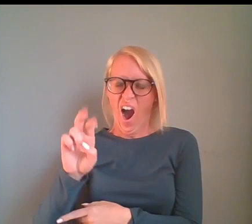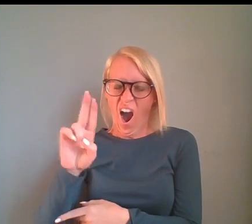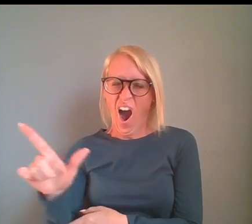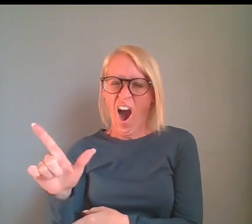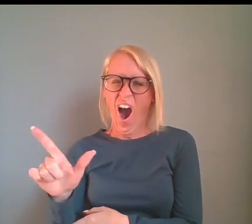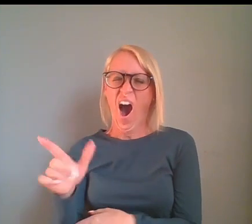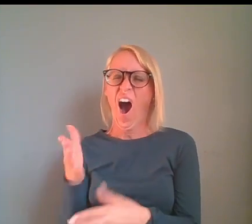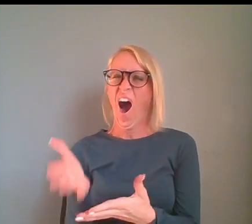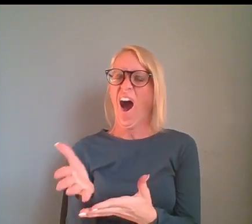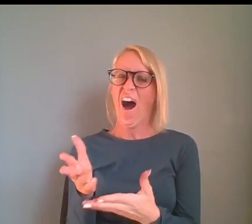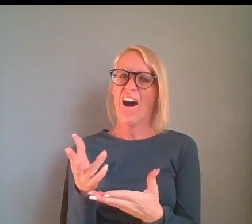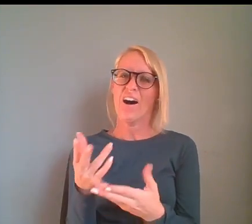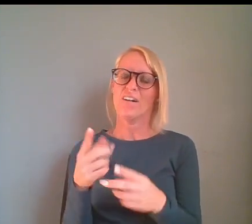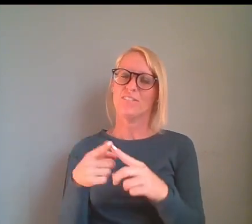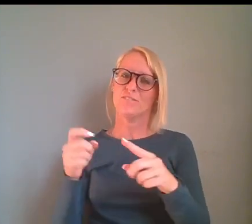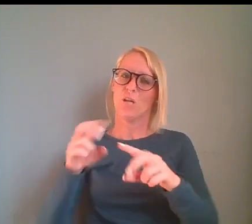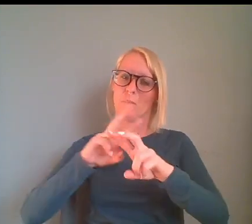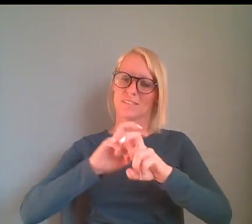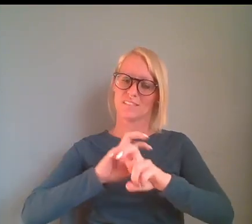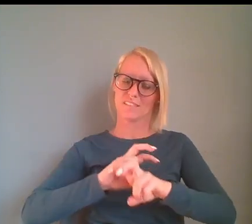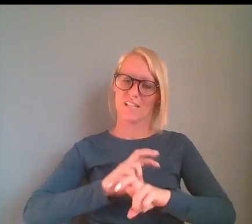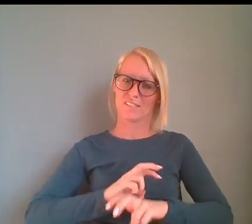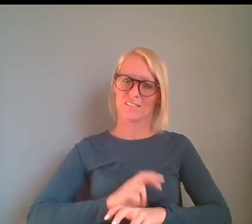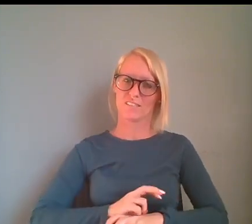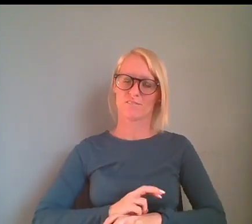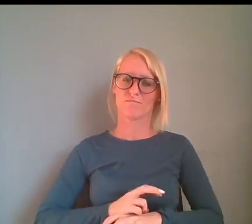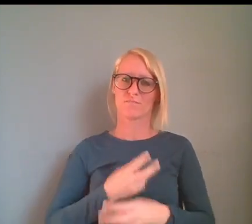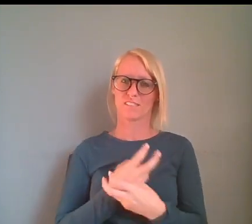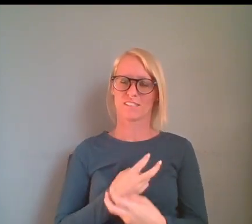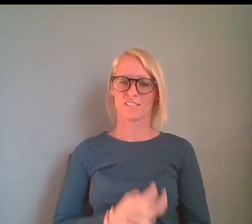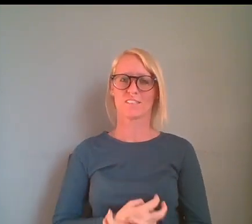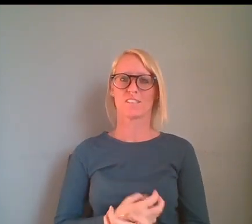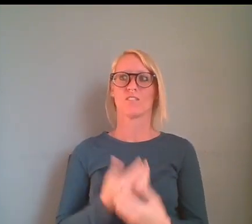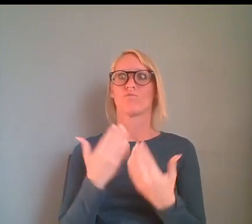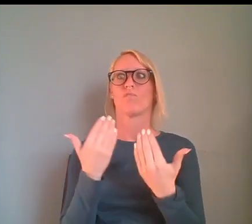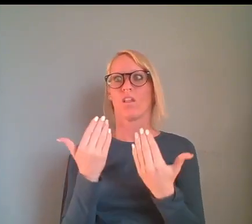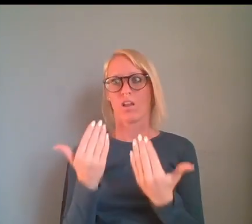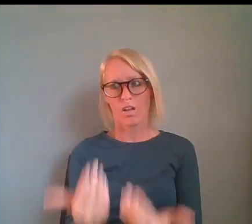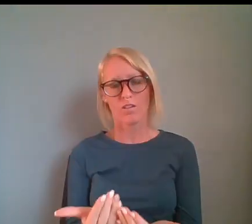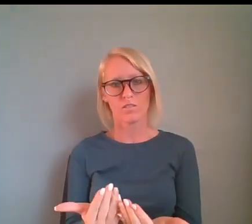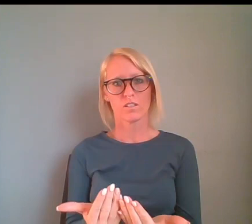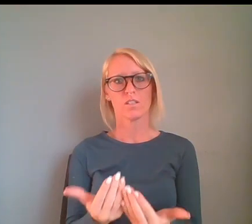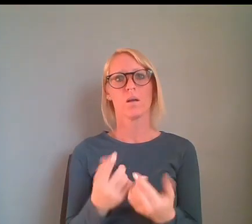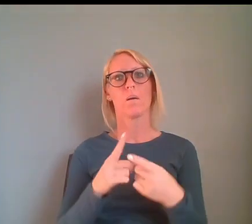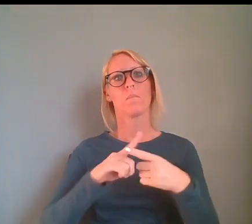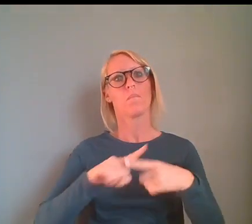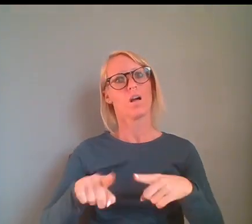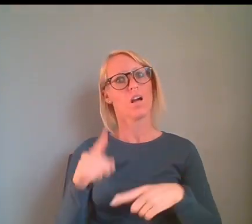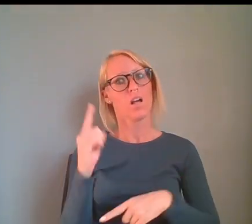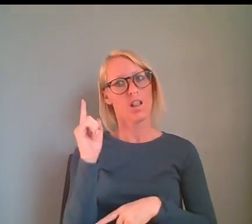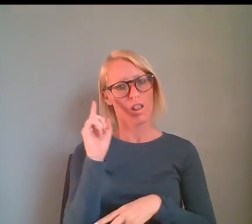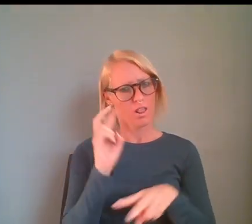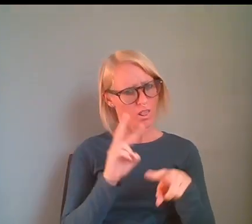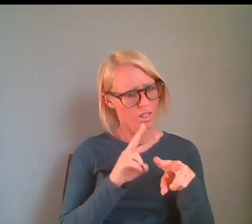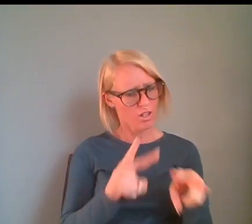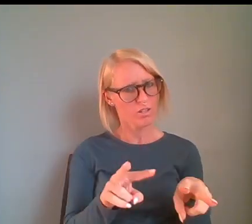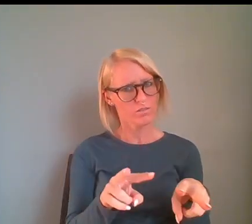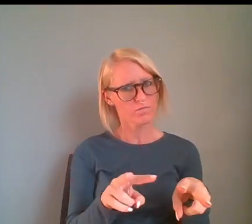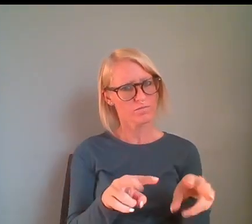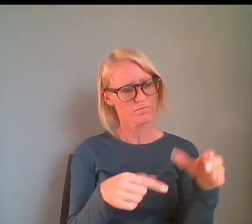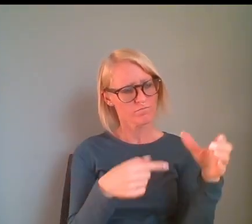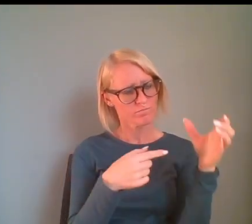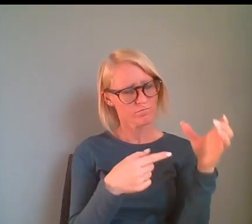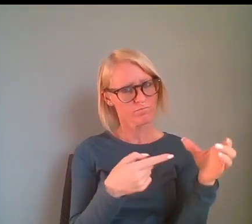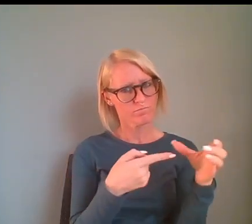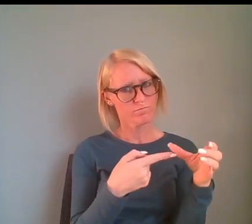It's from a skeleton. Actually, it's not. It's made of plaster. It's really heavy. But what I want you to look at is you can kind of tell